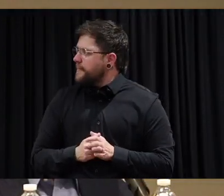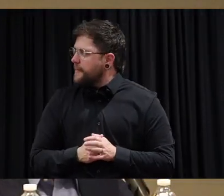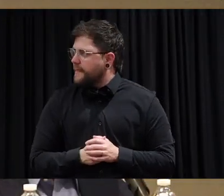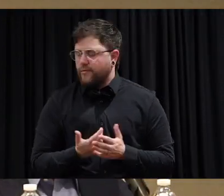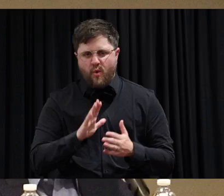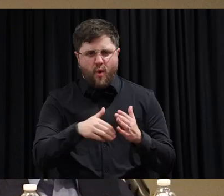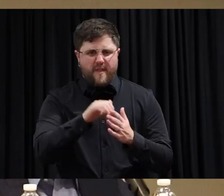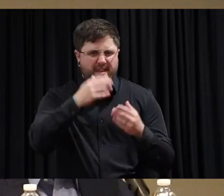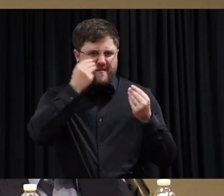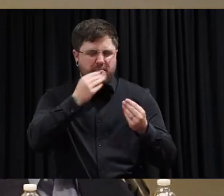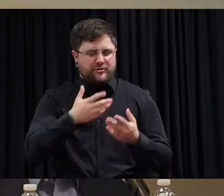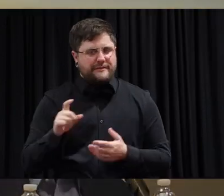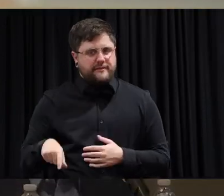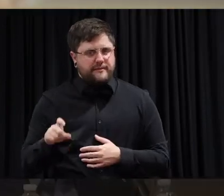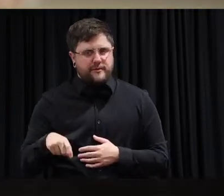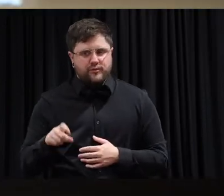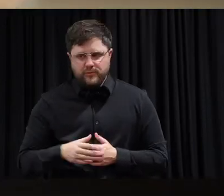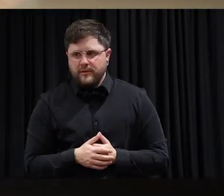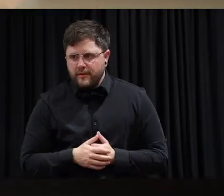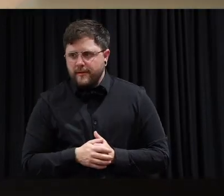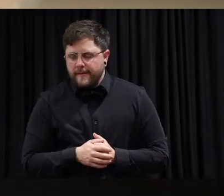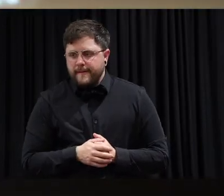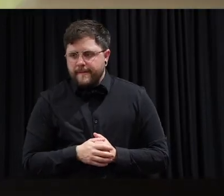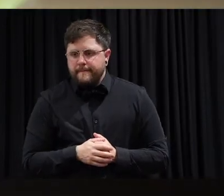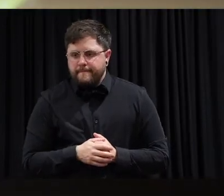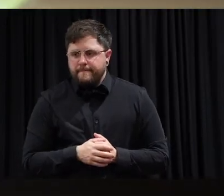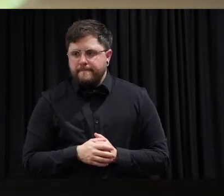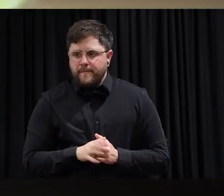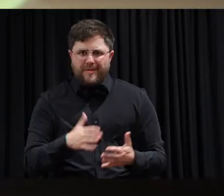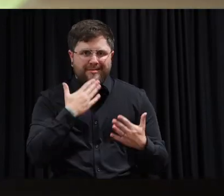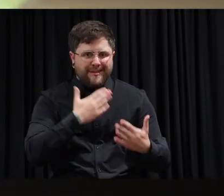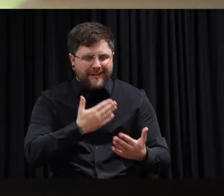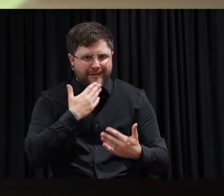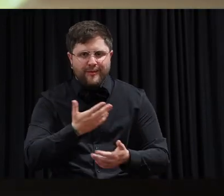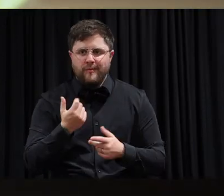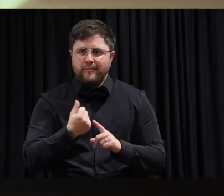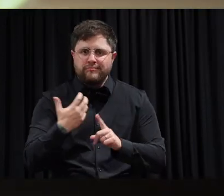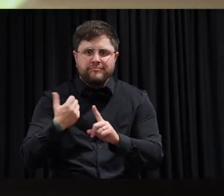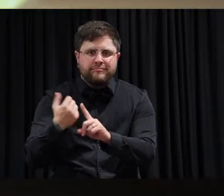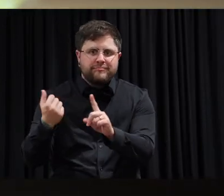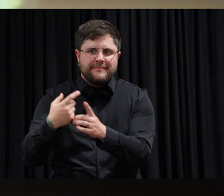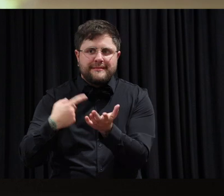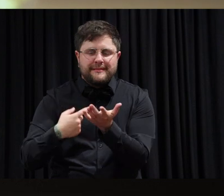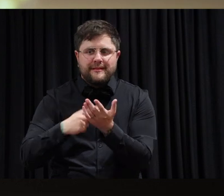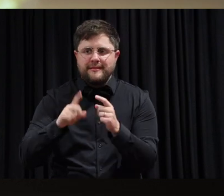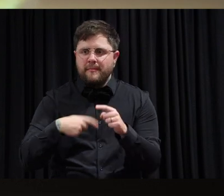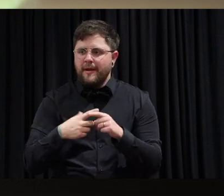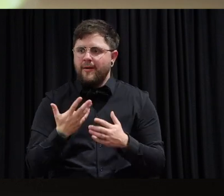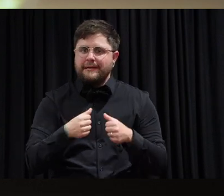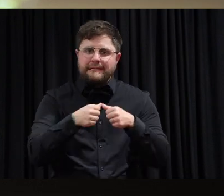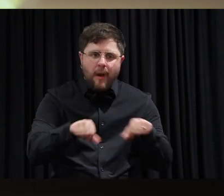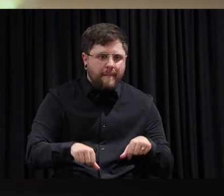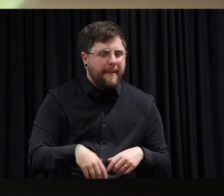All of that information is necessary, and it's just thank you for talking about the amounts and the